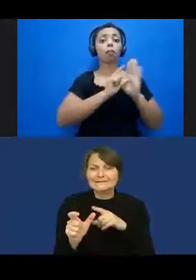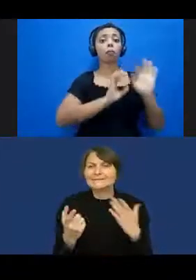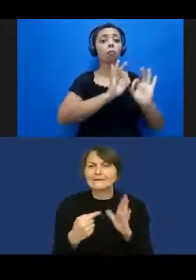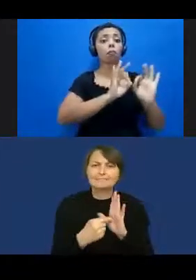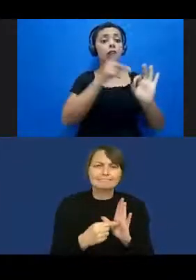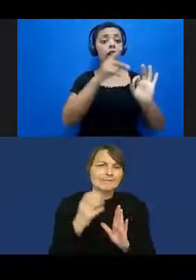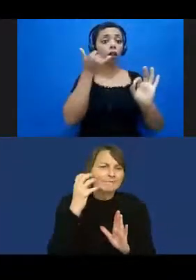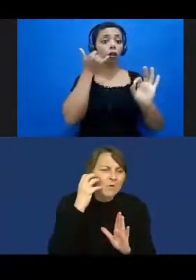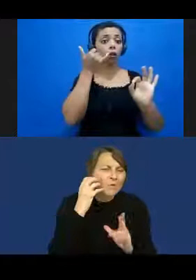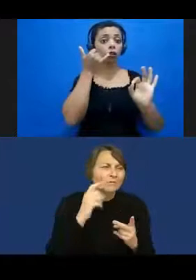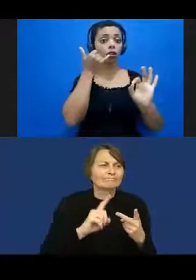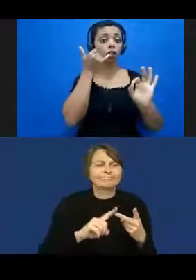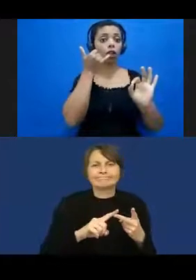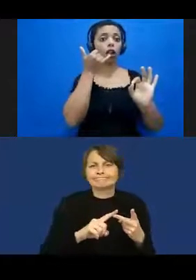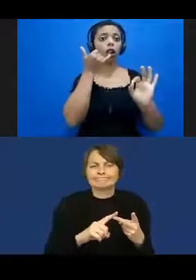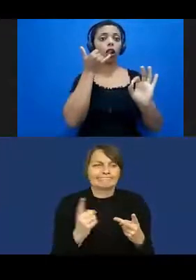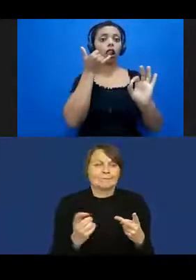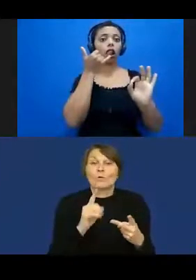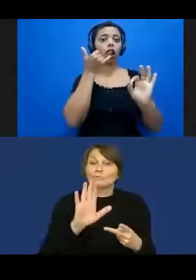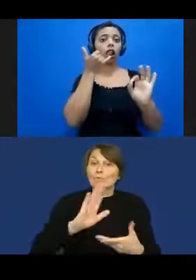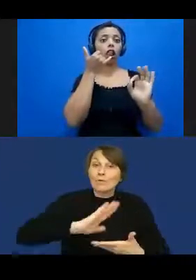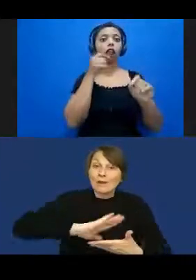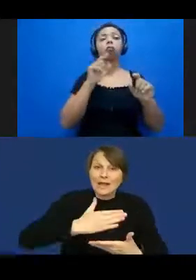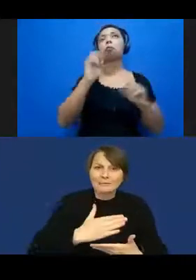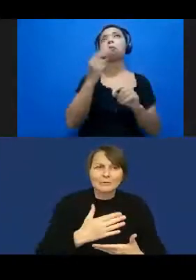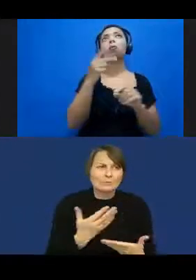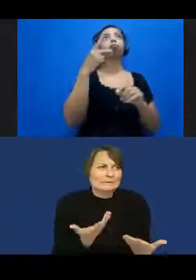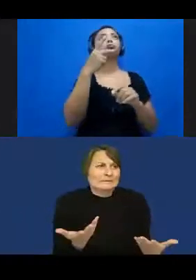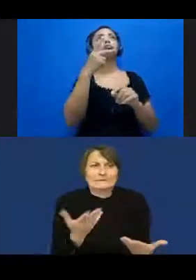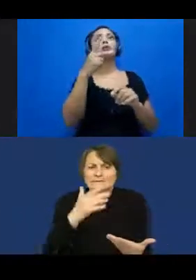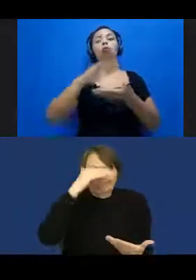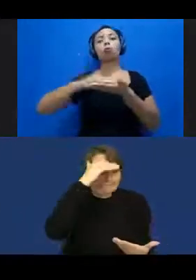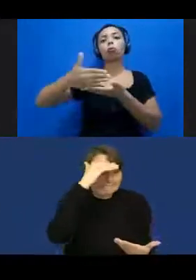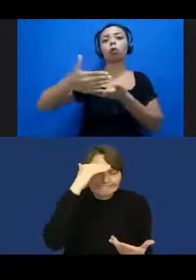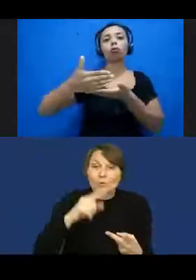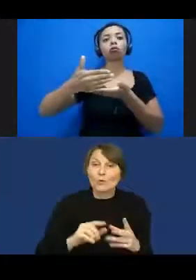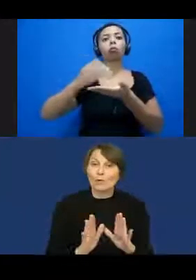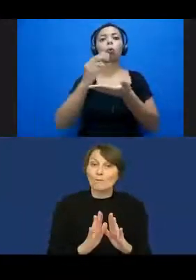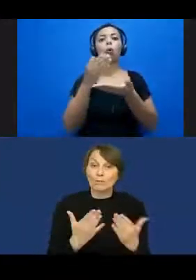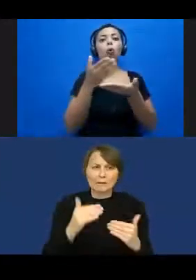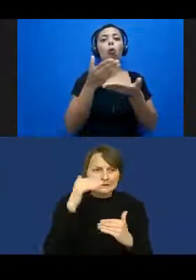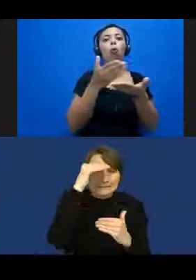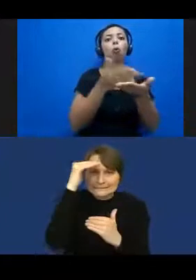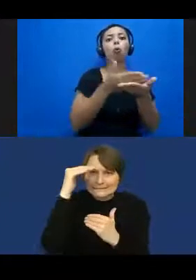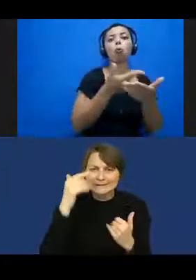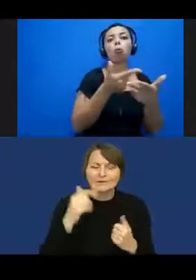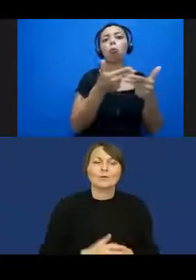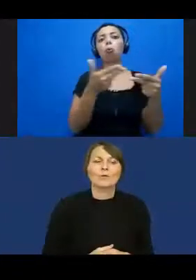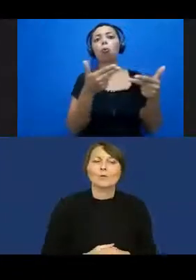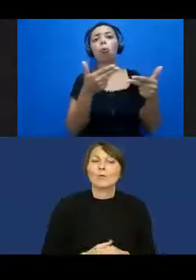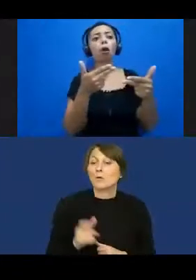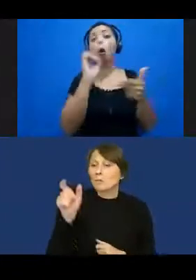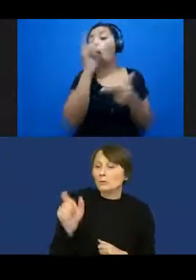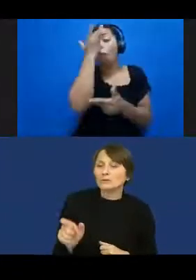it might be your laptop, it might be a book, it may be a particular person,